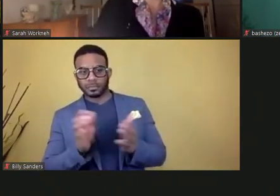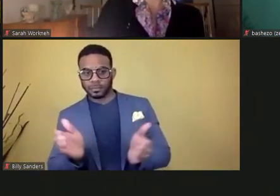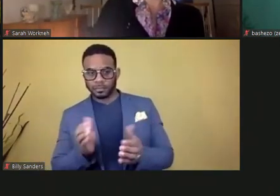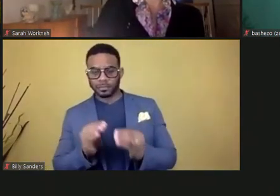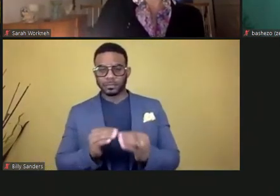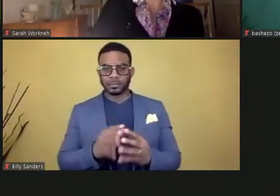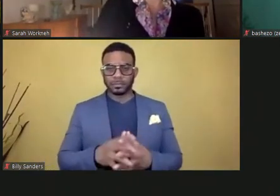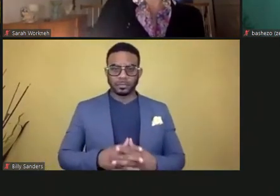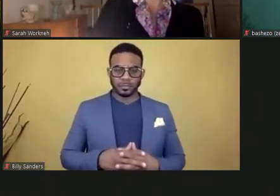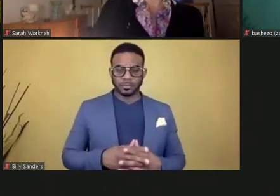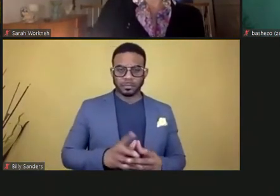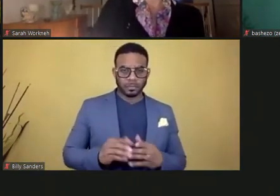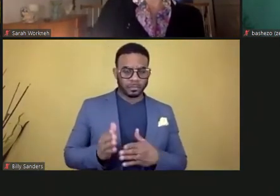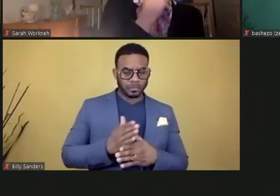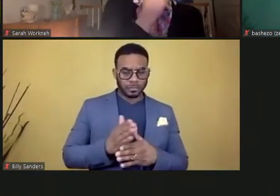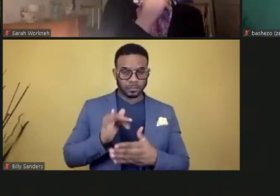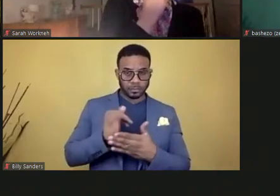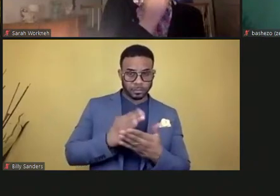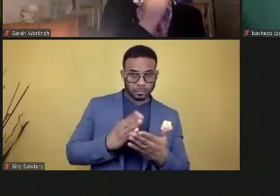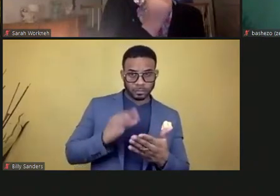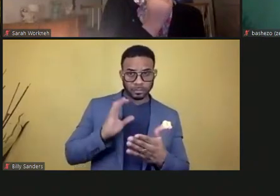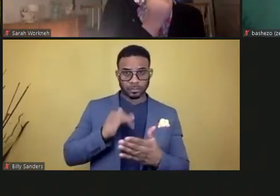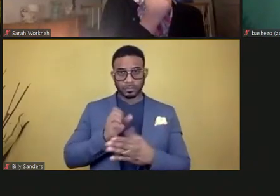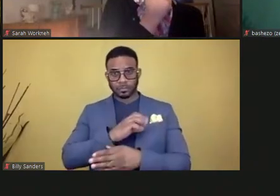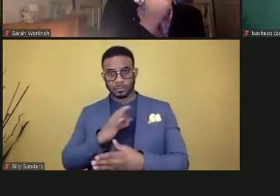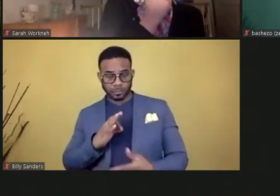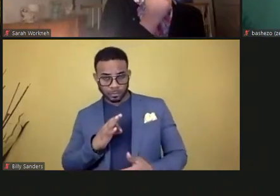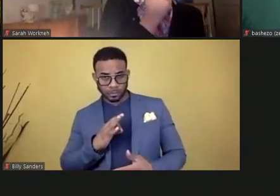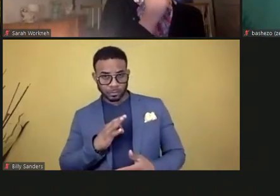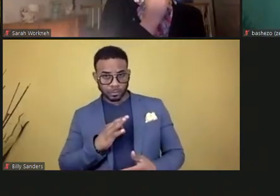facilitator between artists and our staff.